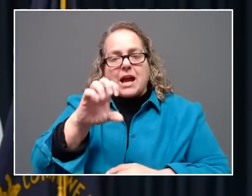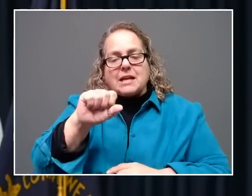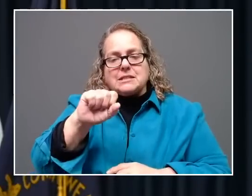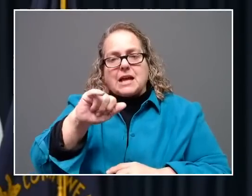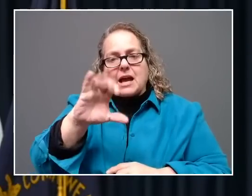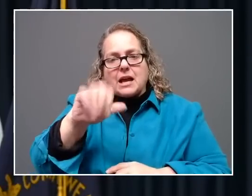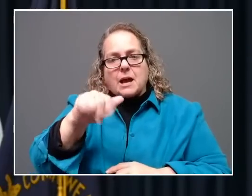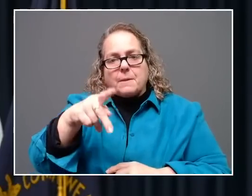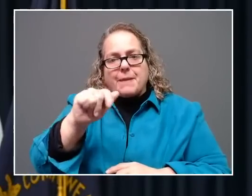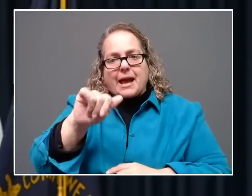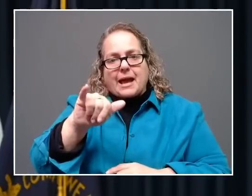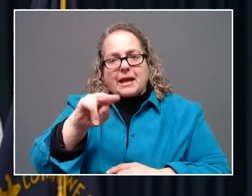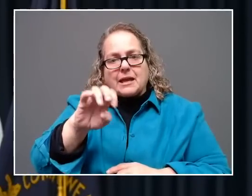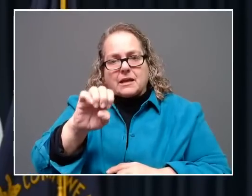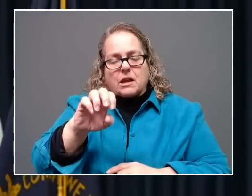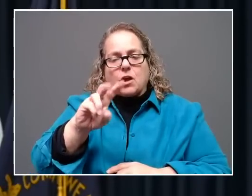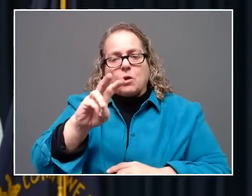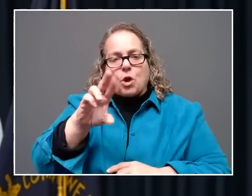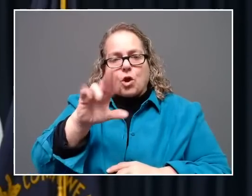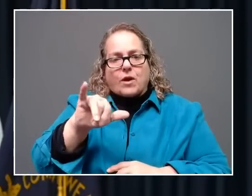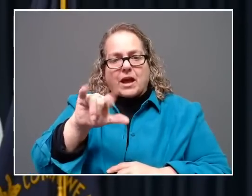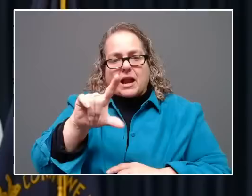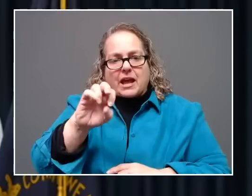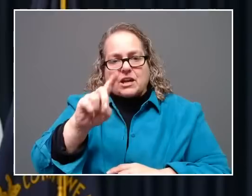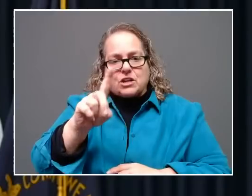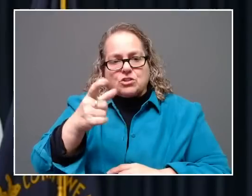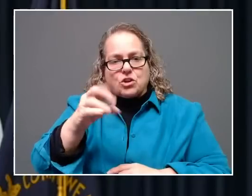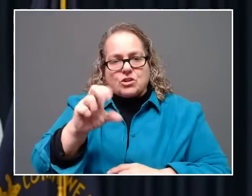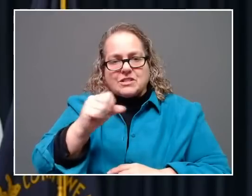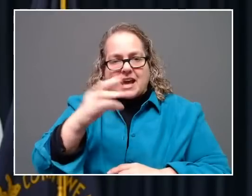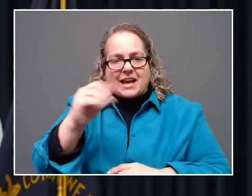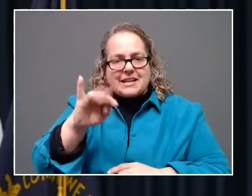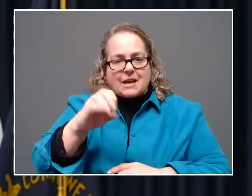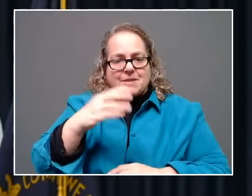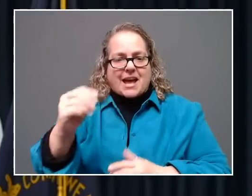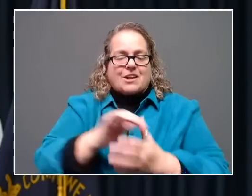Ledger, and Times. Congratulations to the racers.